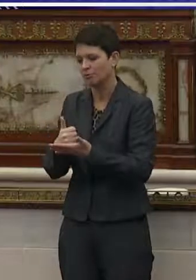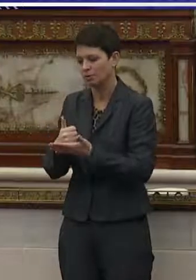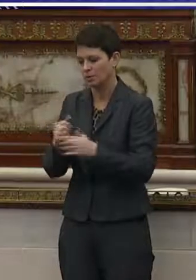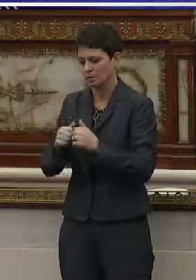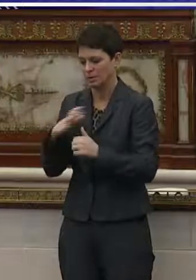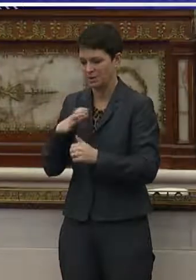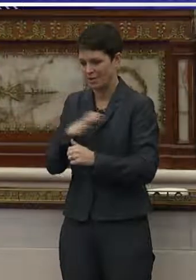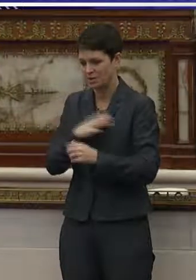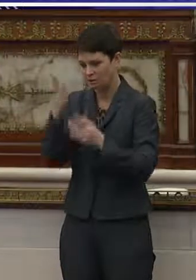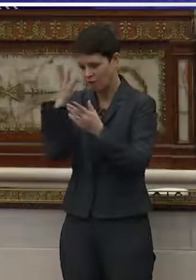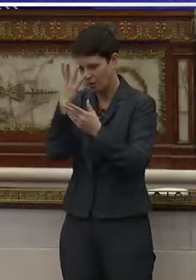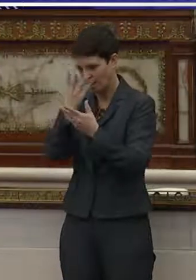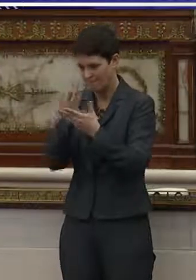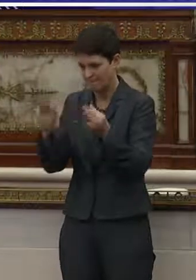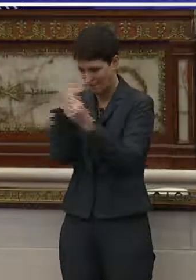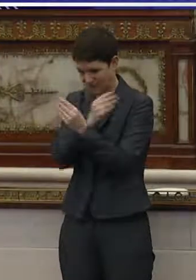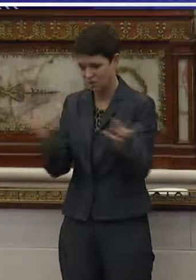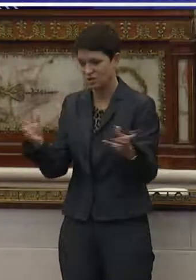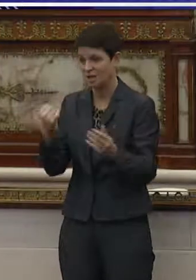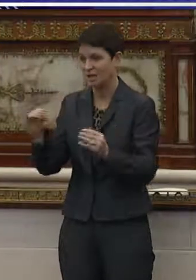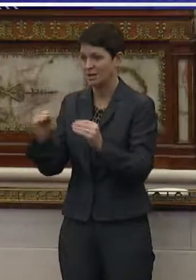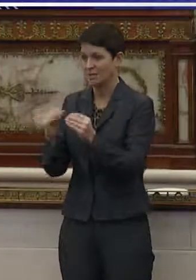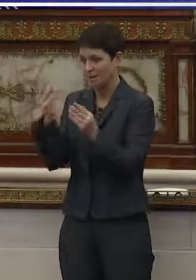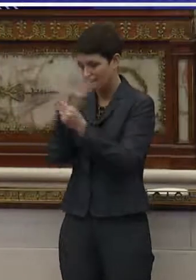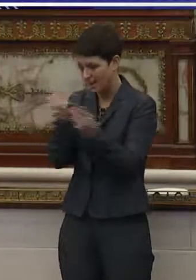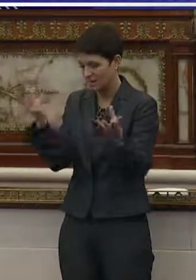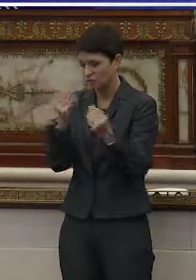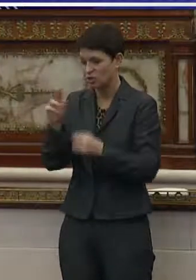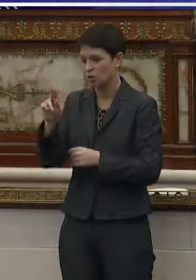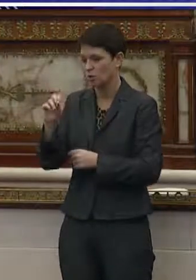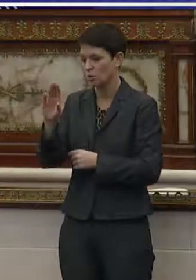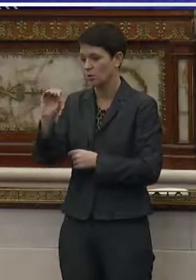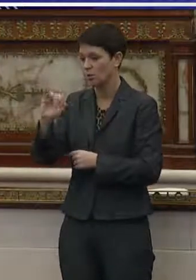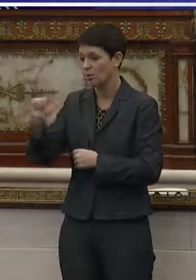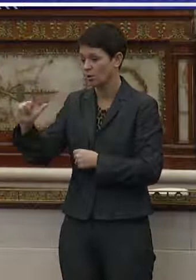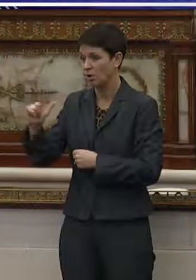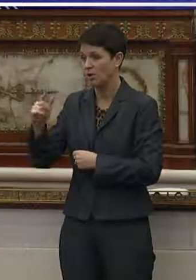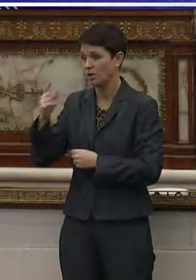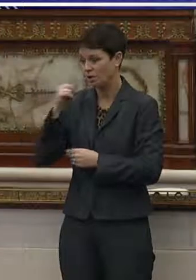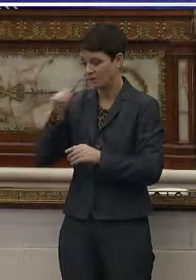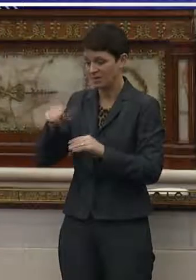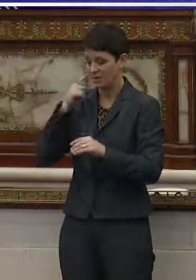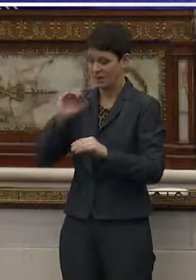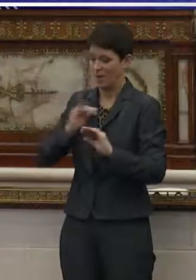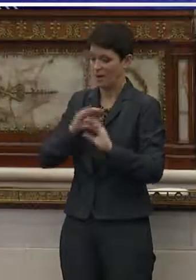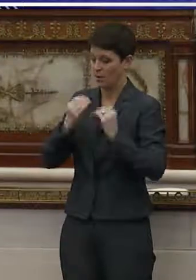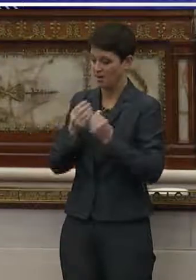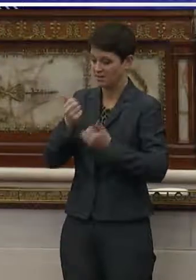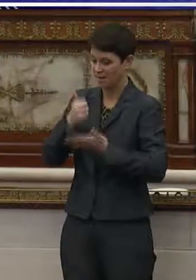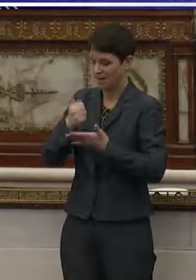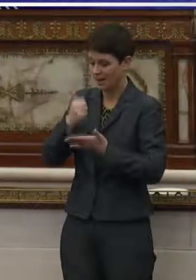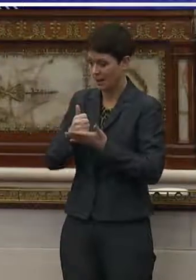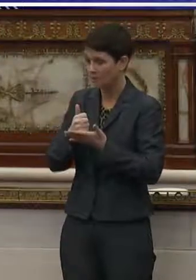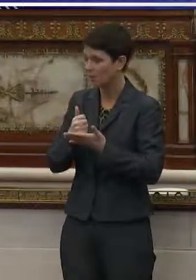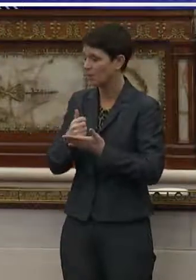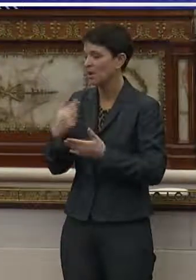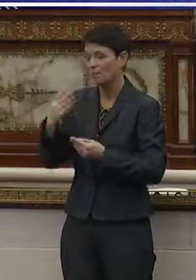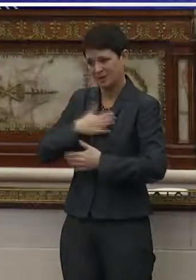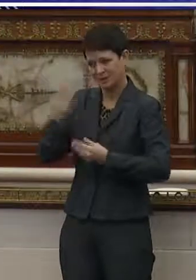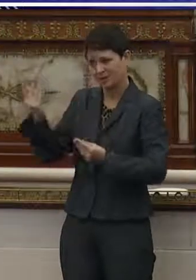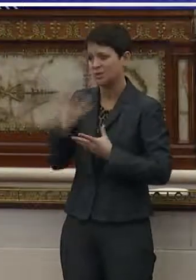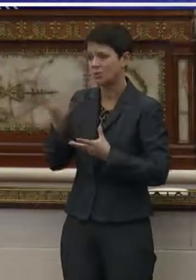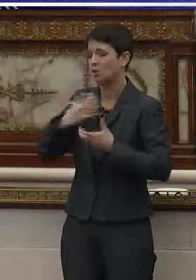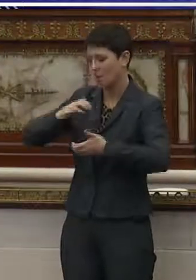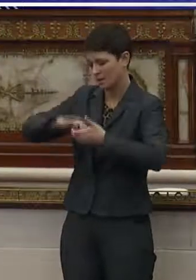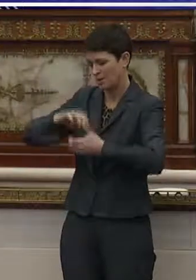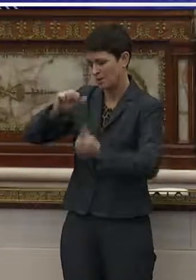terms of messaging. So any additional messaging, robocalling that you think our offices could do to add to that, we really want to be